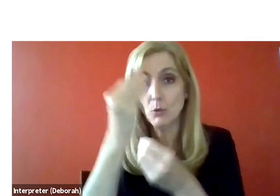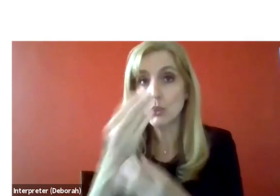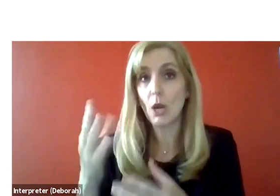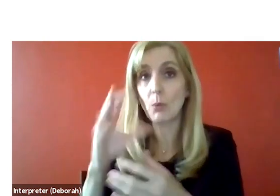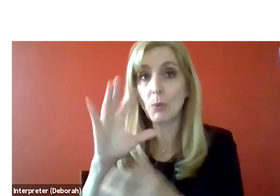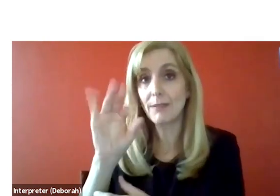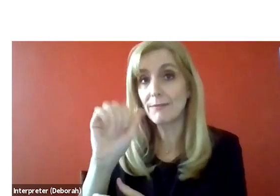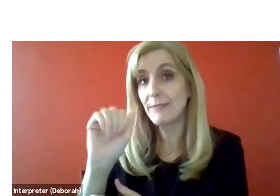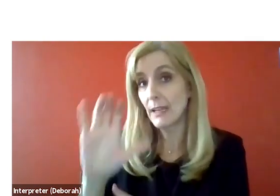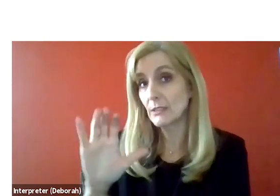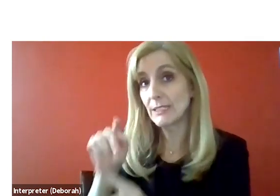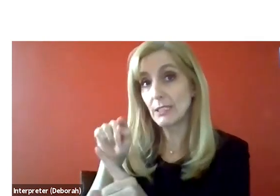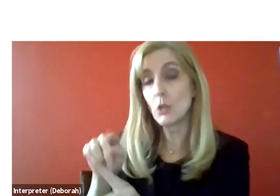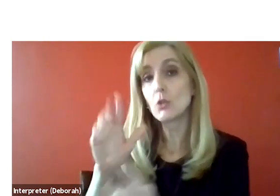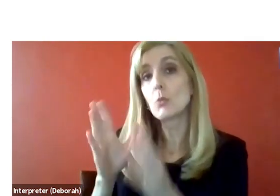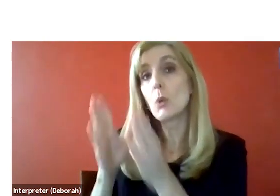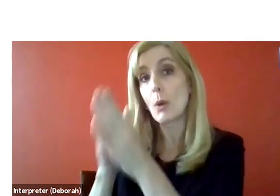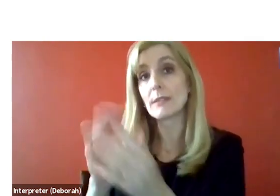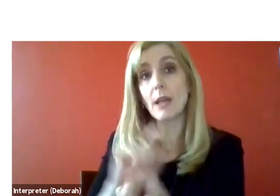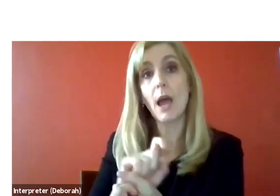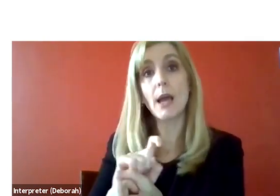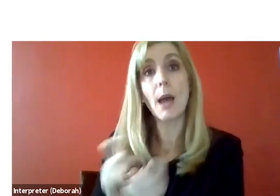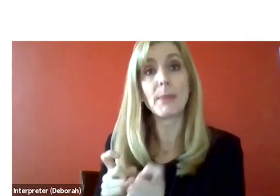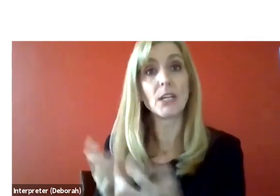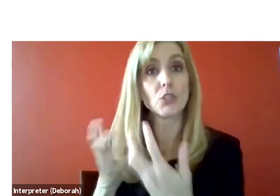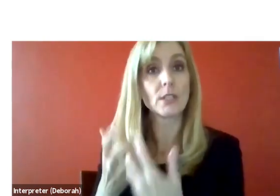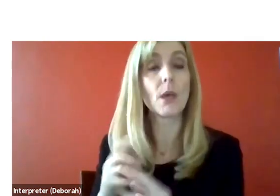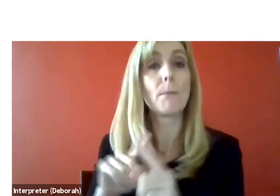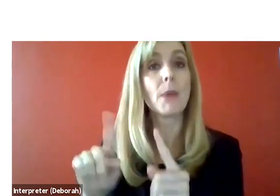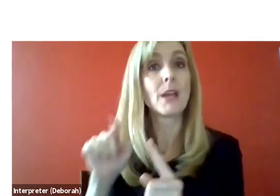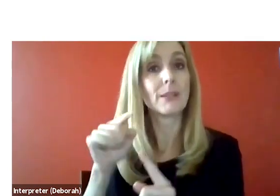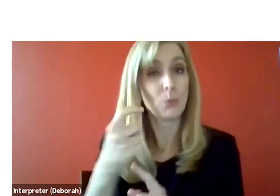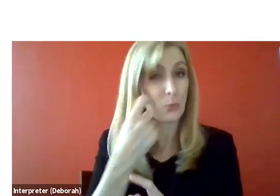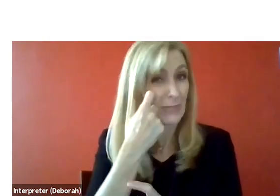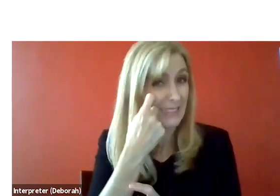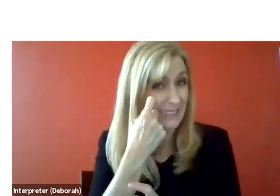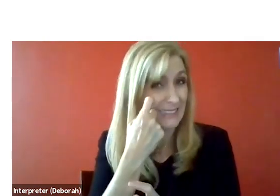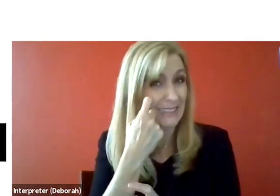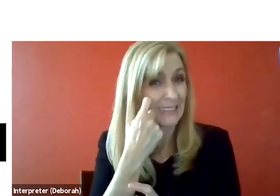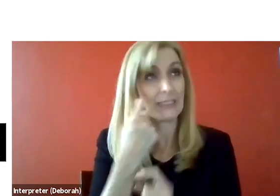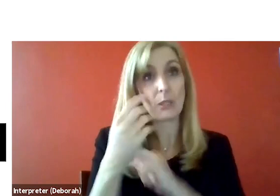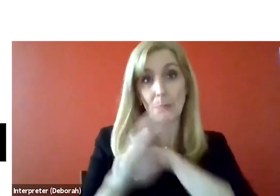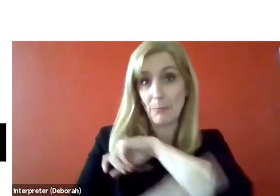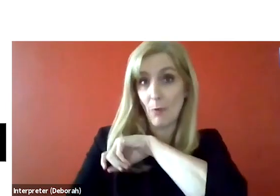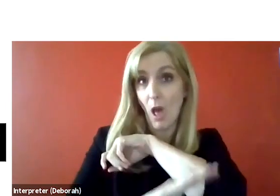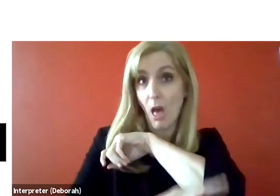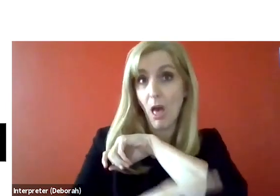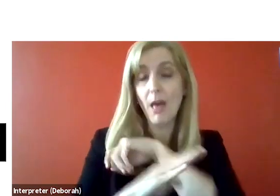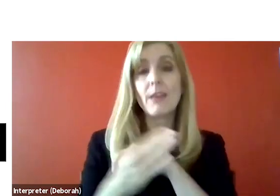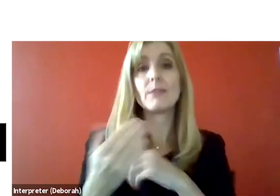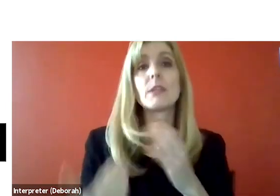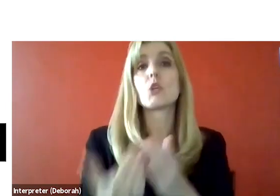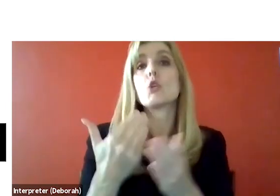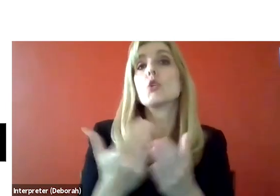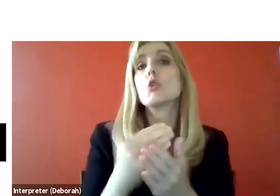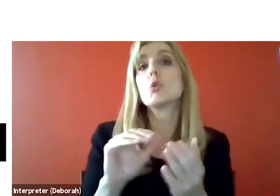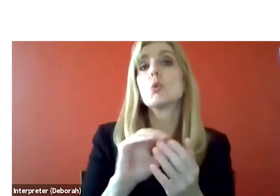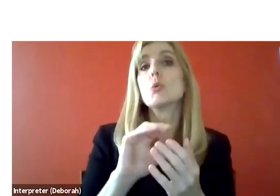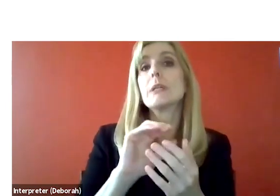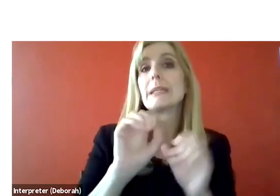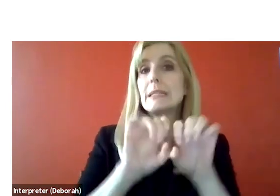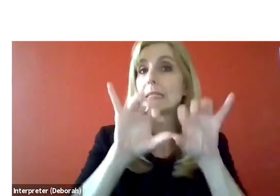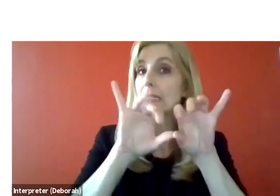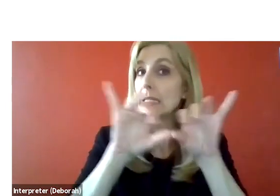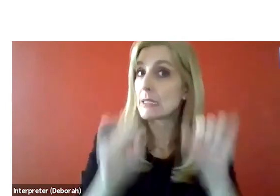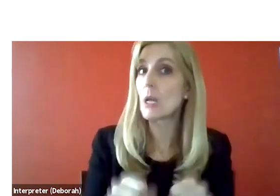request accommodations. But in the recent fall, there's been a new Accommodate system implemented